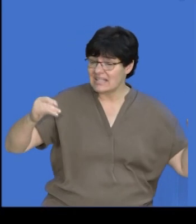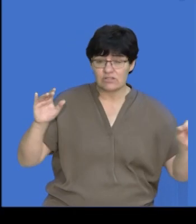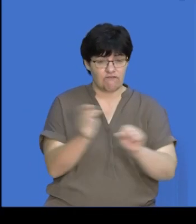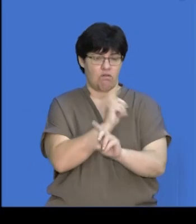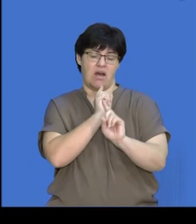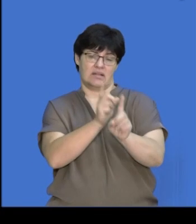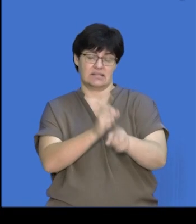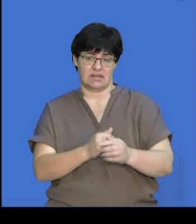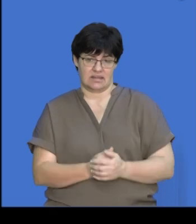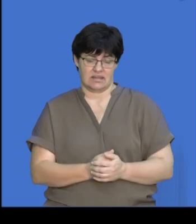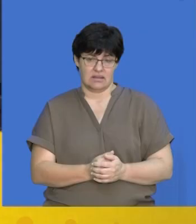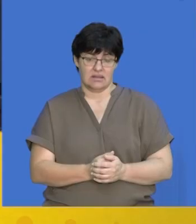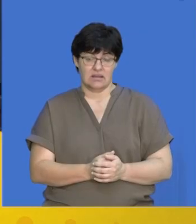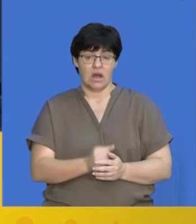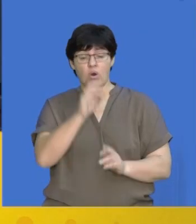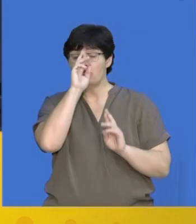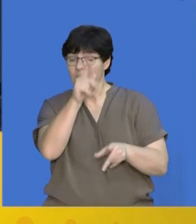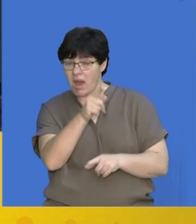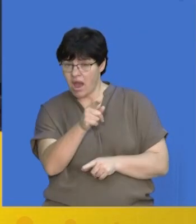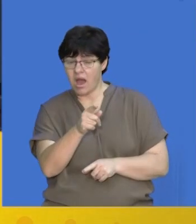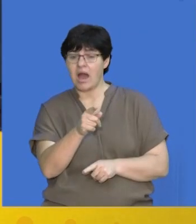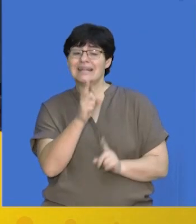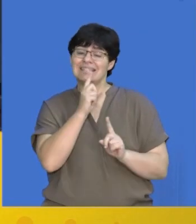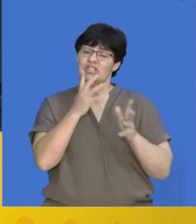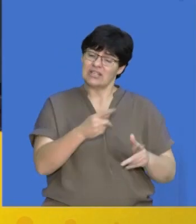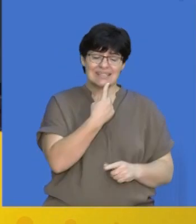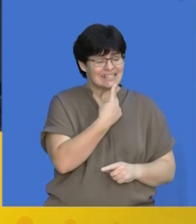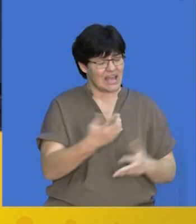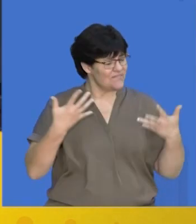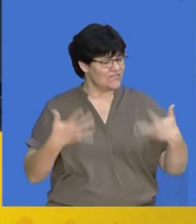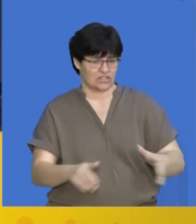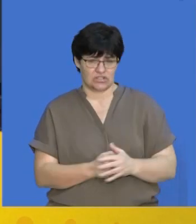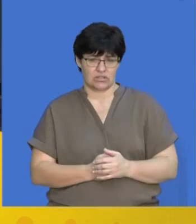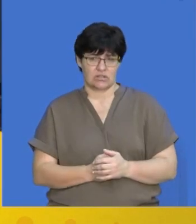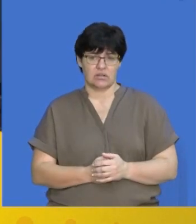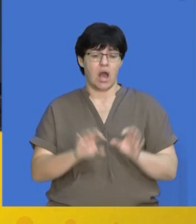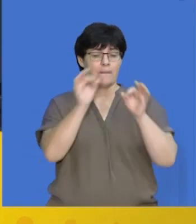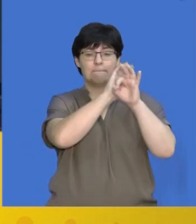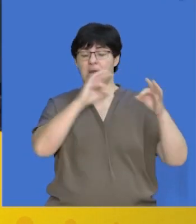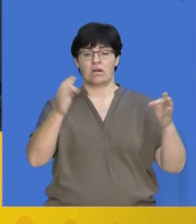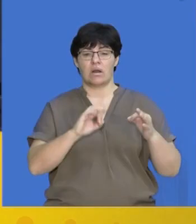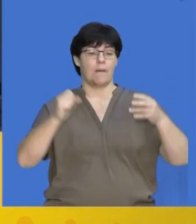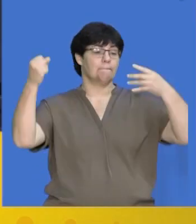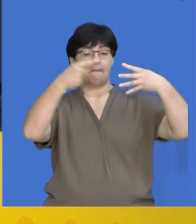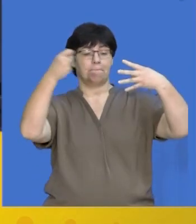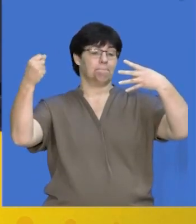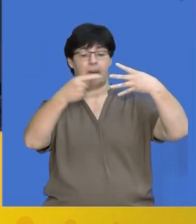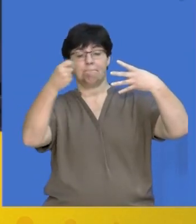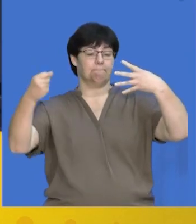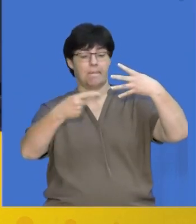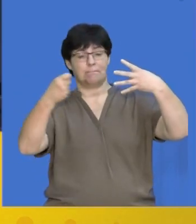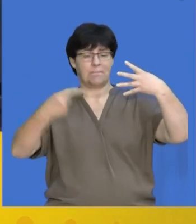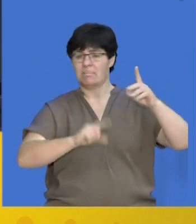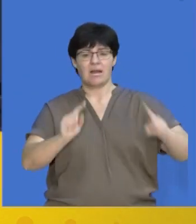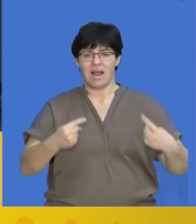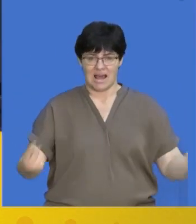Remember, and my colleagues who've been presenting to you have been saying, you cannot write a paragraph in a point form. You have